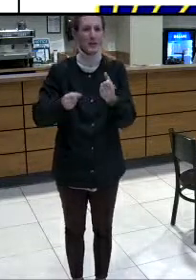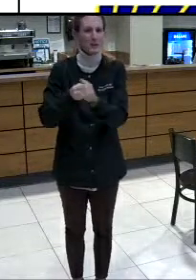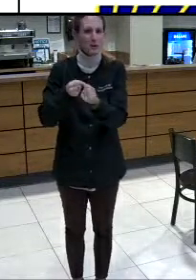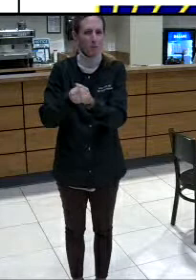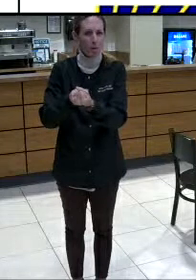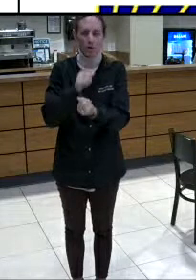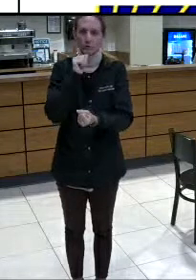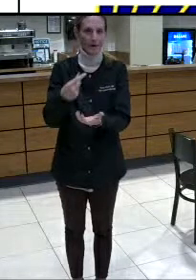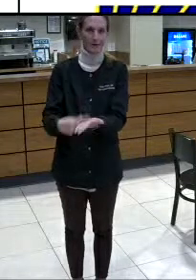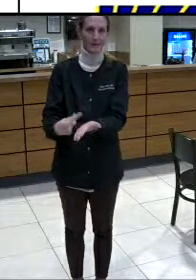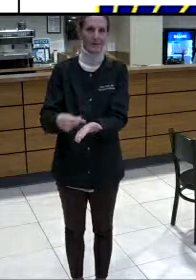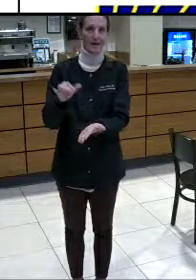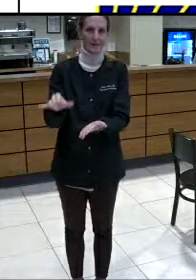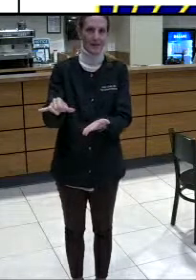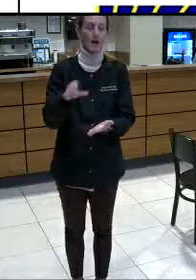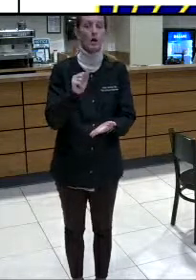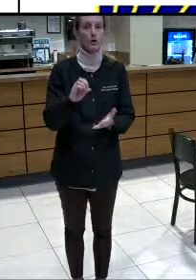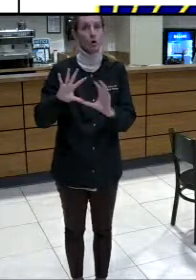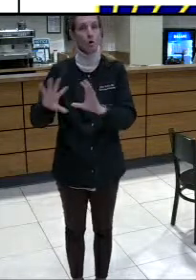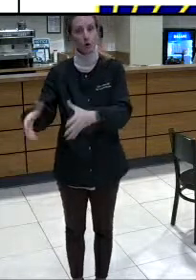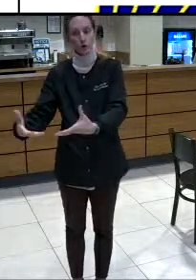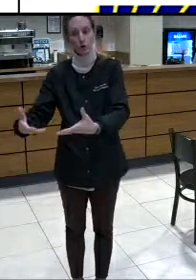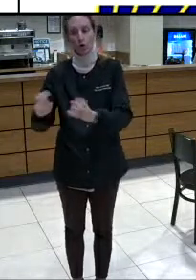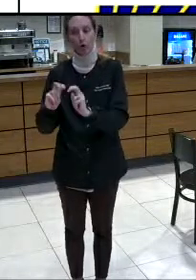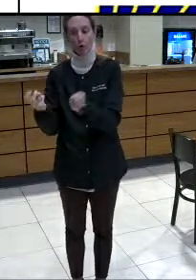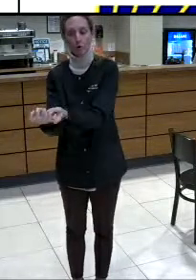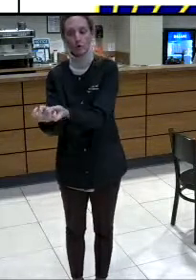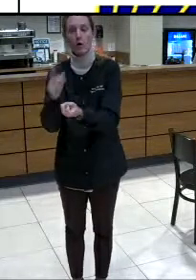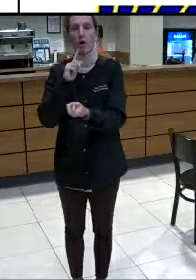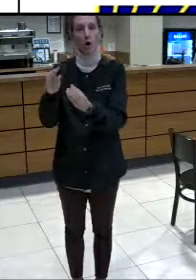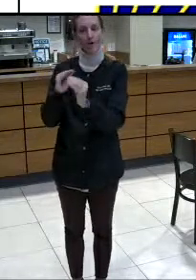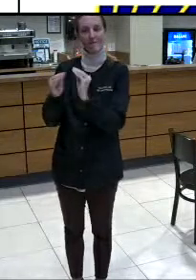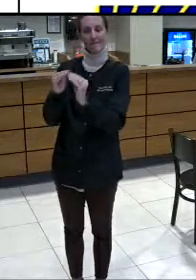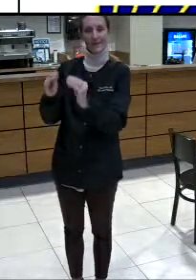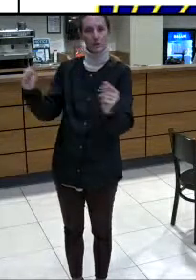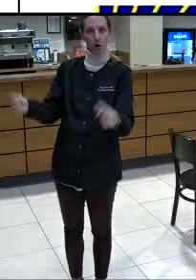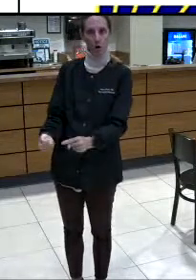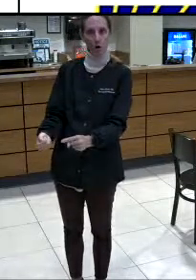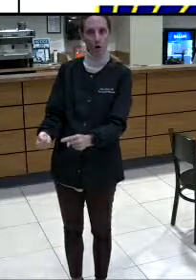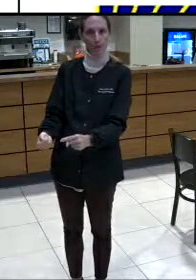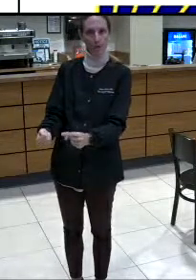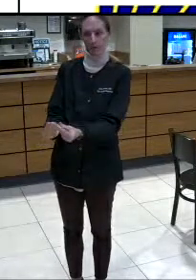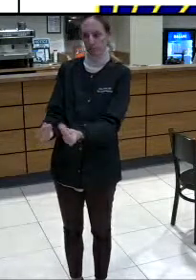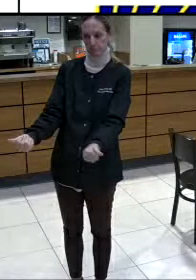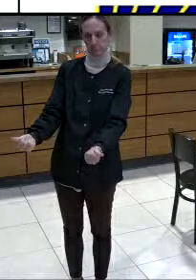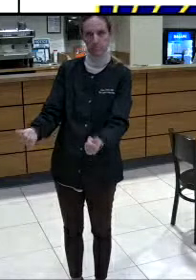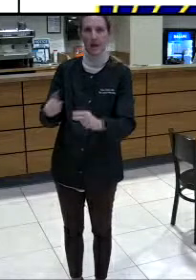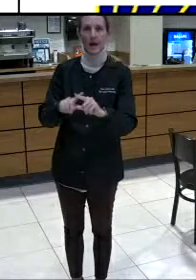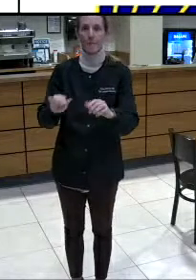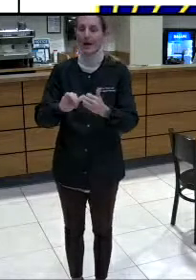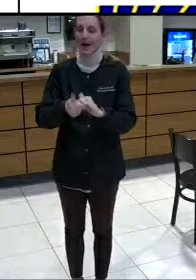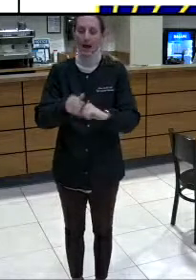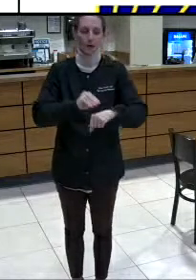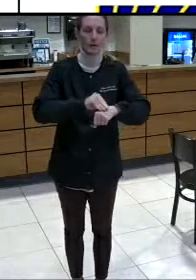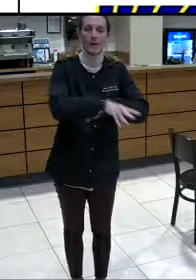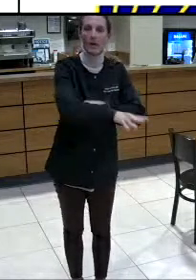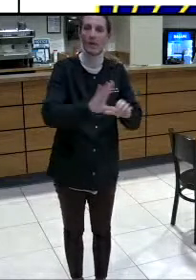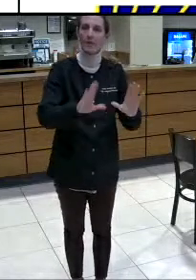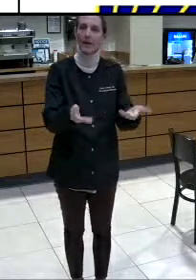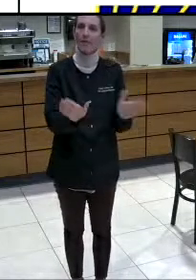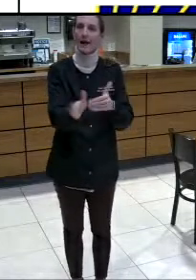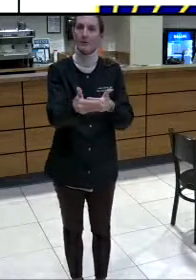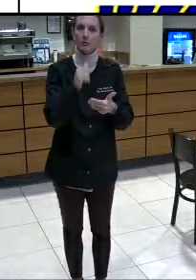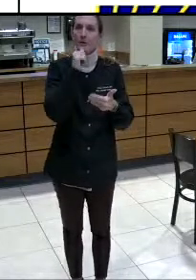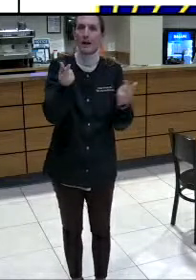in the school. And so the circles are there to repair the harm, but how do we support it along the way in the classroom so we don't get there? So we want to make